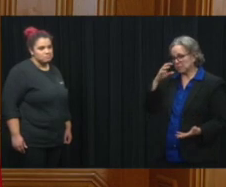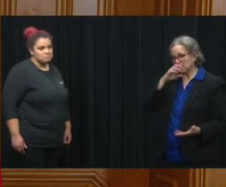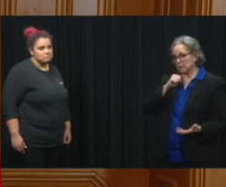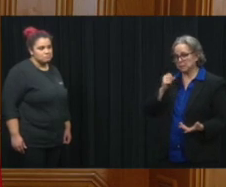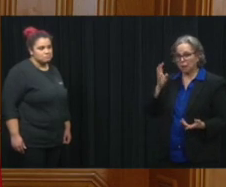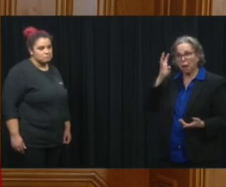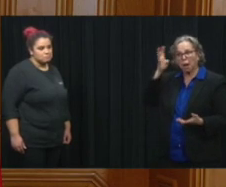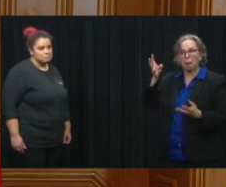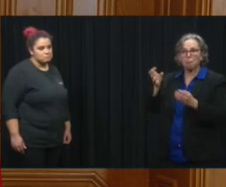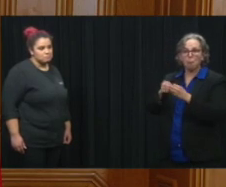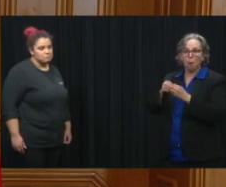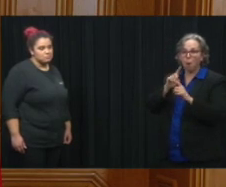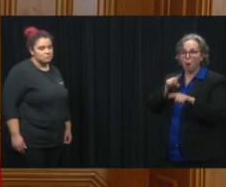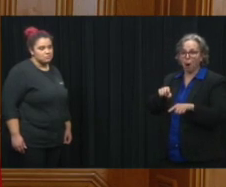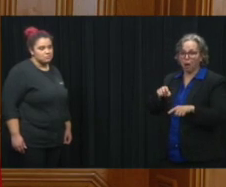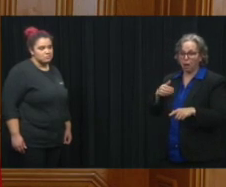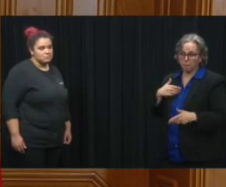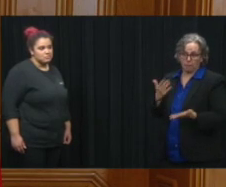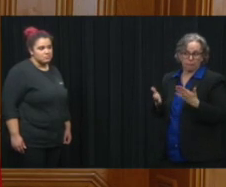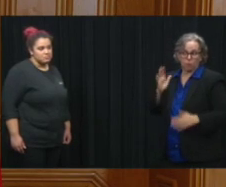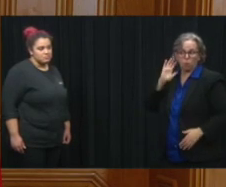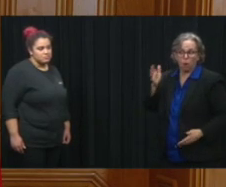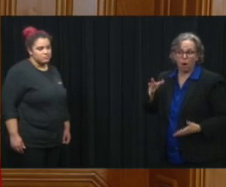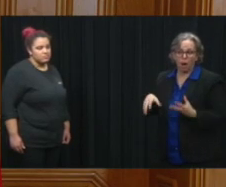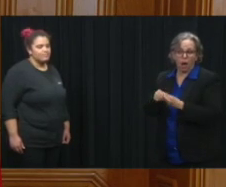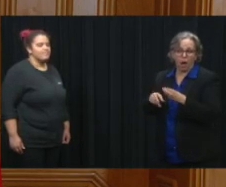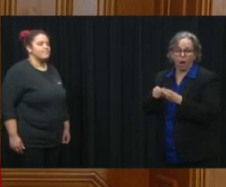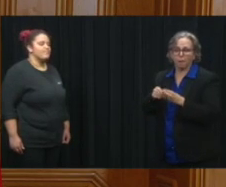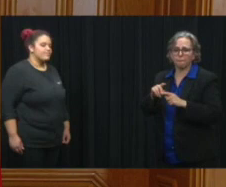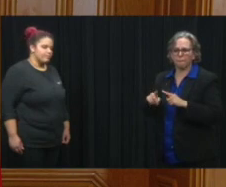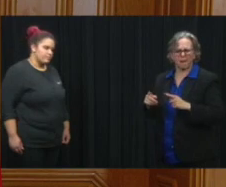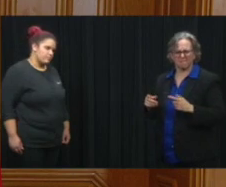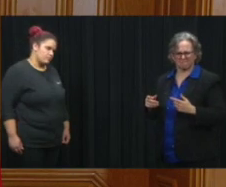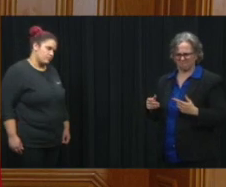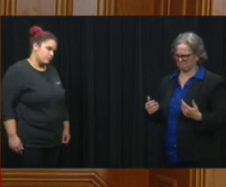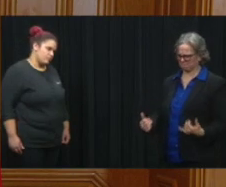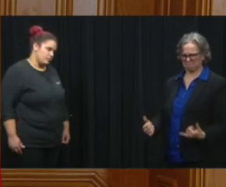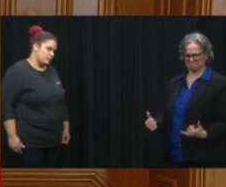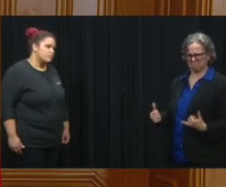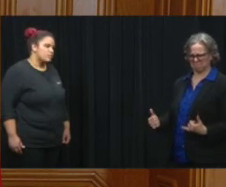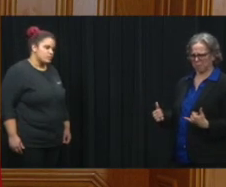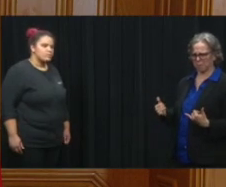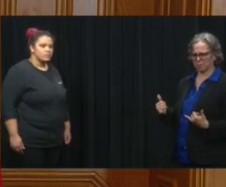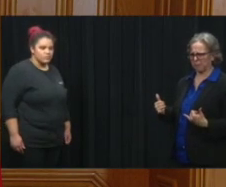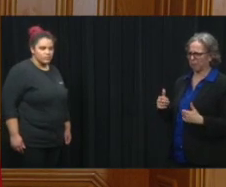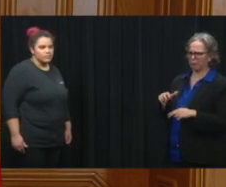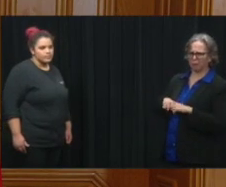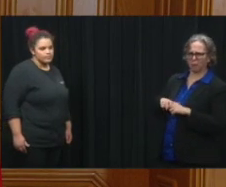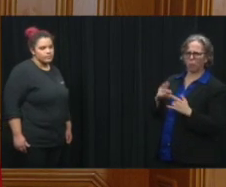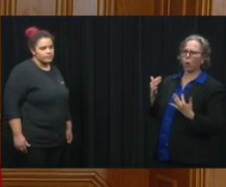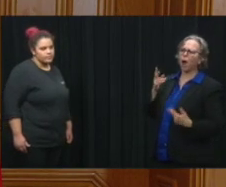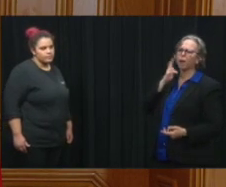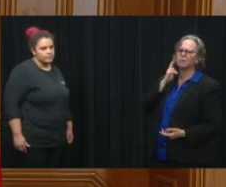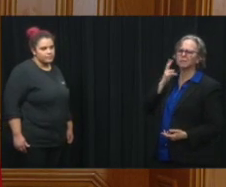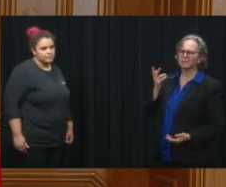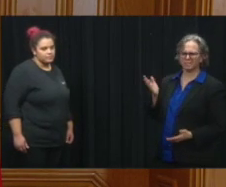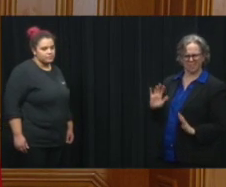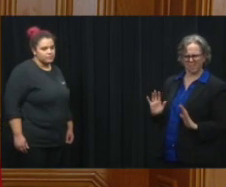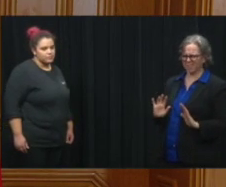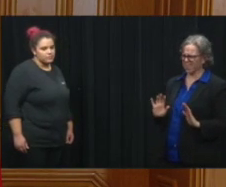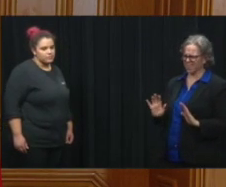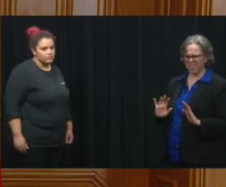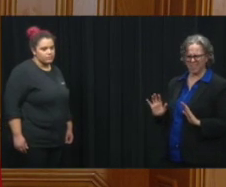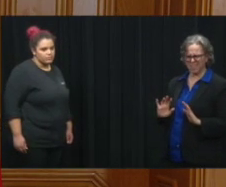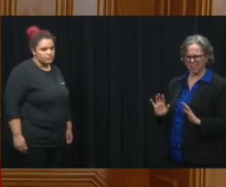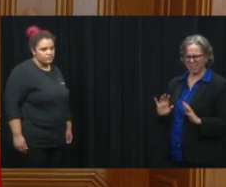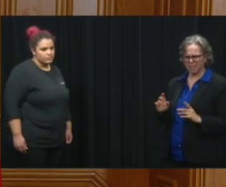But ultimately, people shouldn't wait for more orders. What they should do is kind of look in their own heart and see